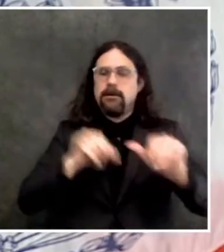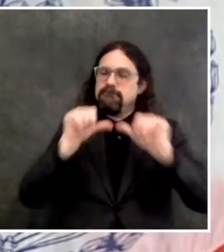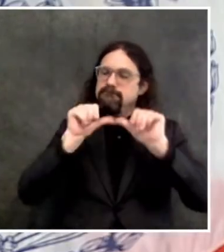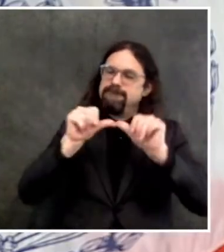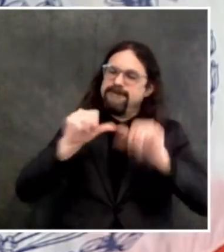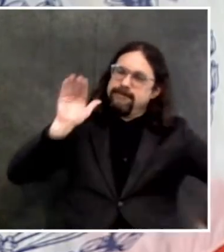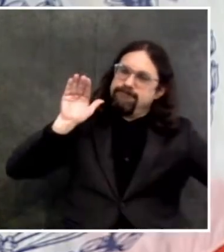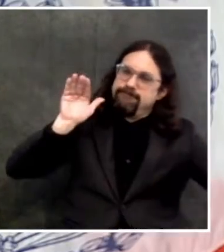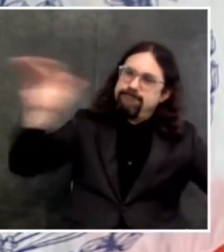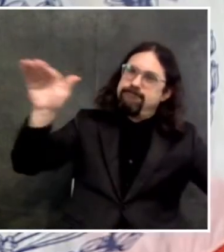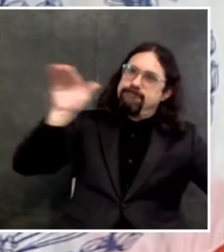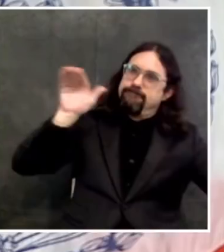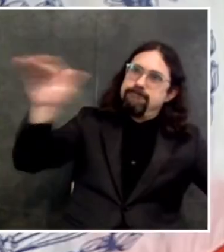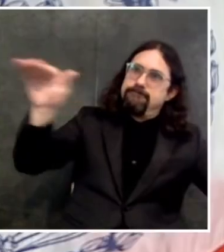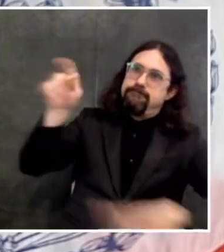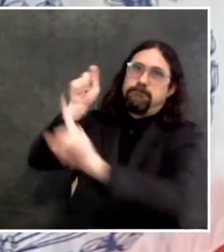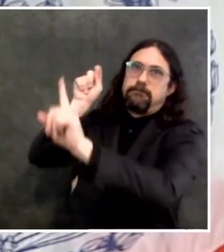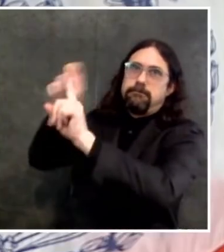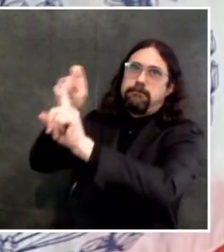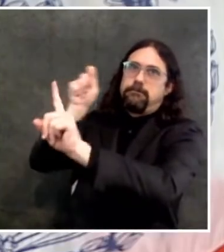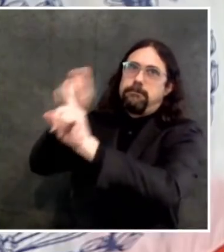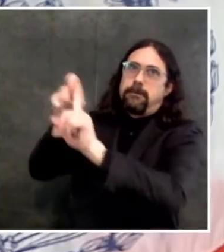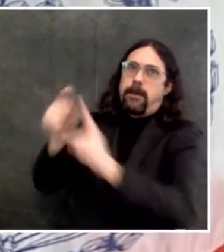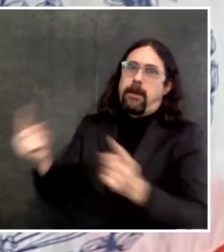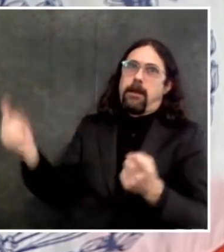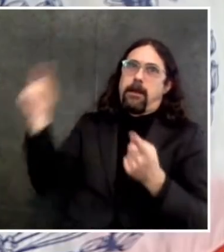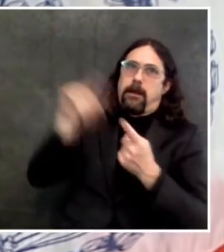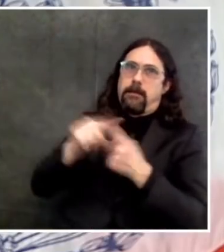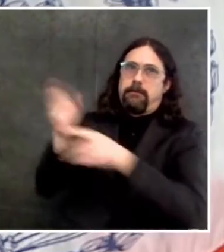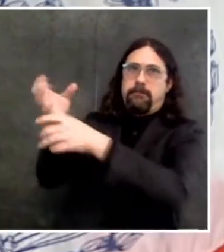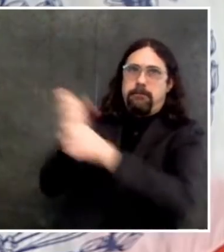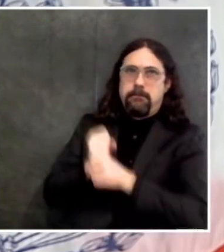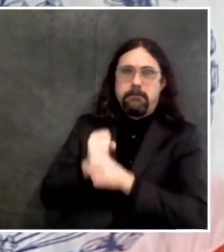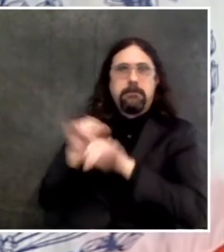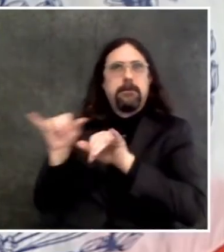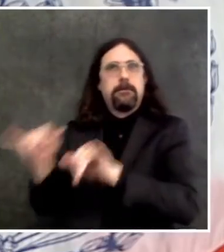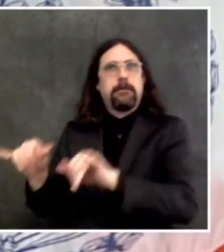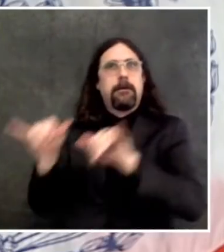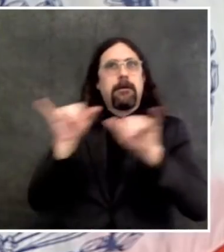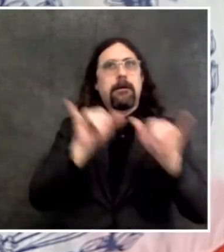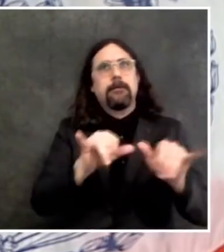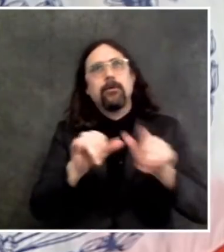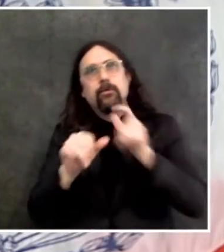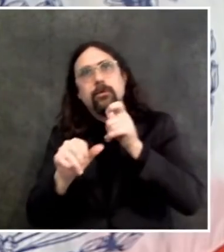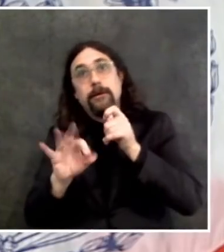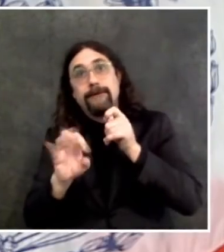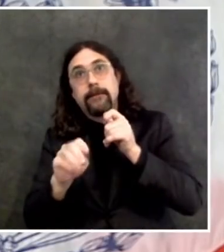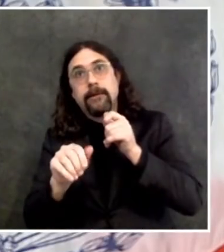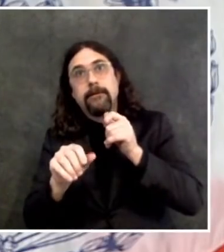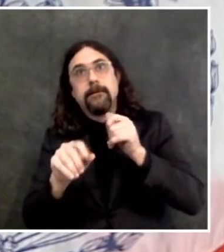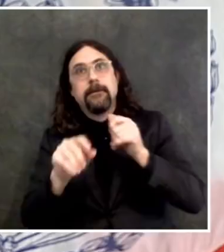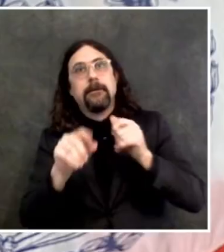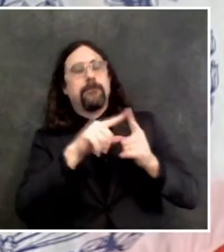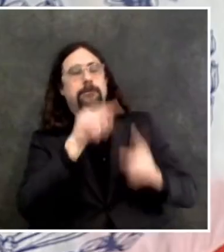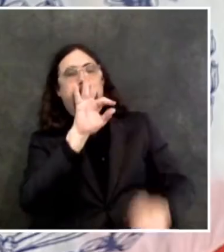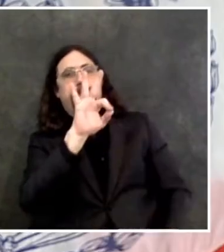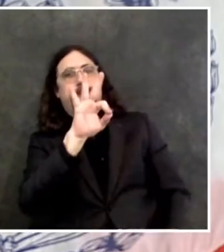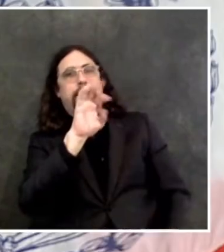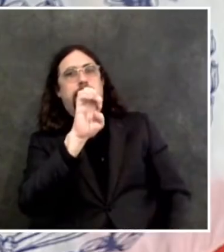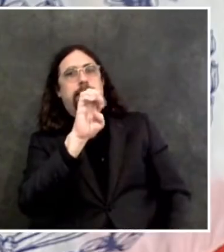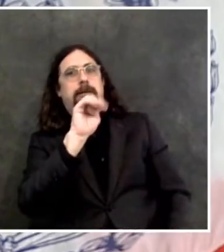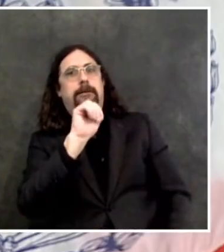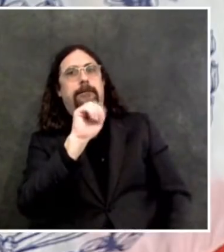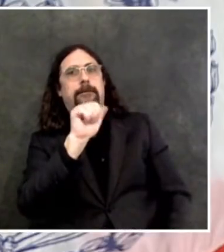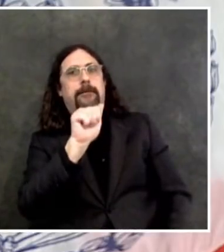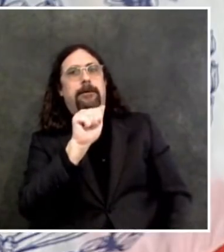military medical personnel are made available. But again, it comes down to this. This is a wartime dynamic. And